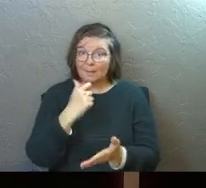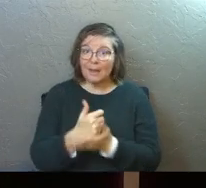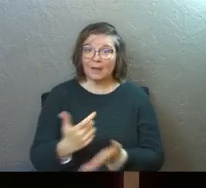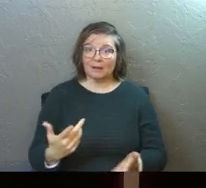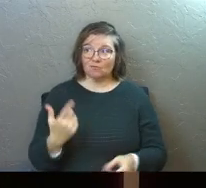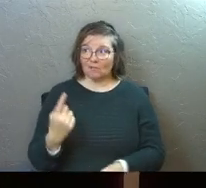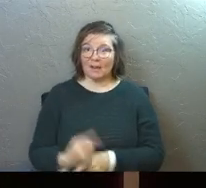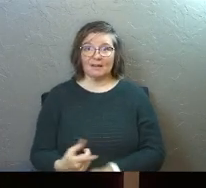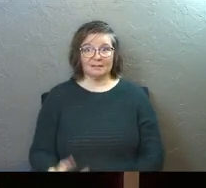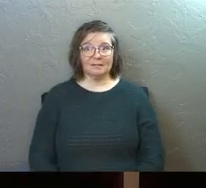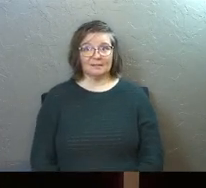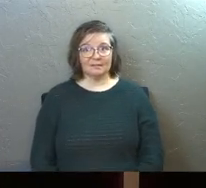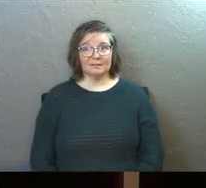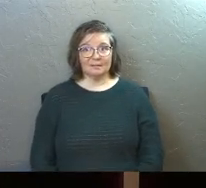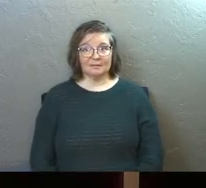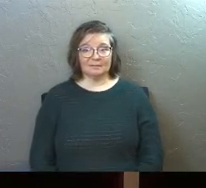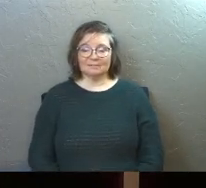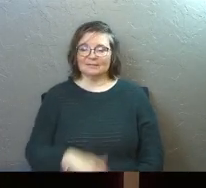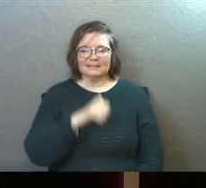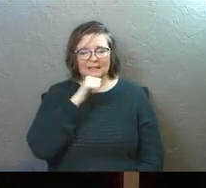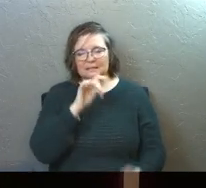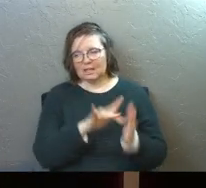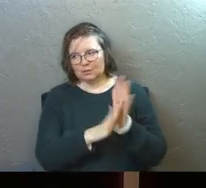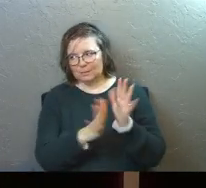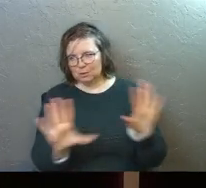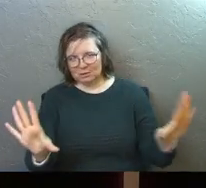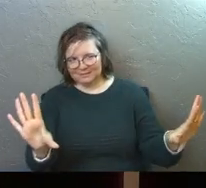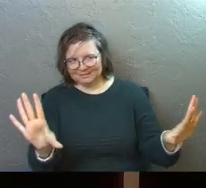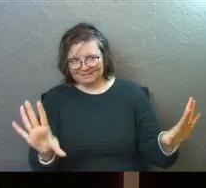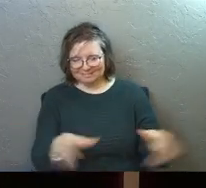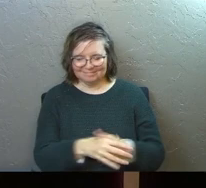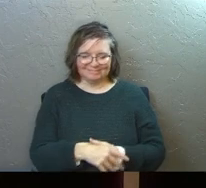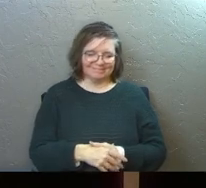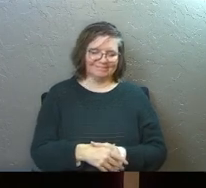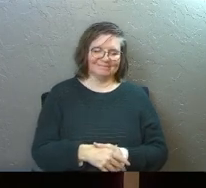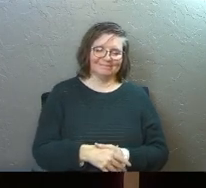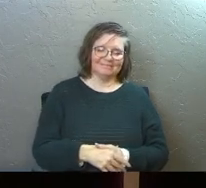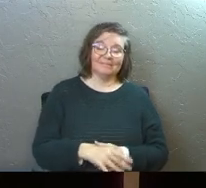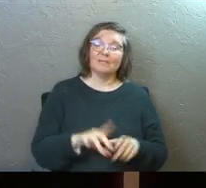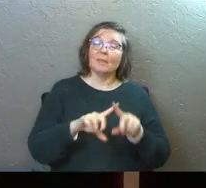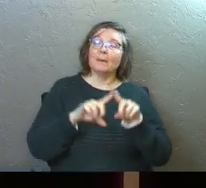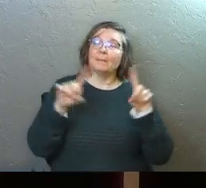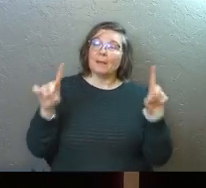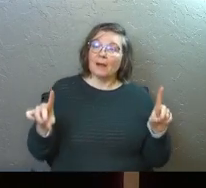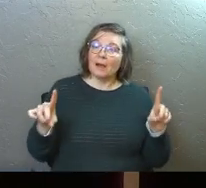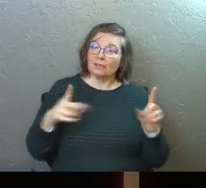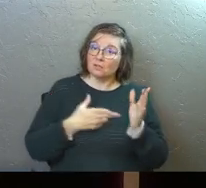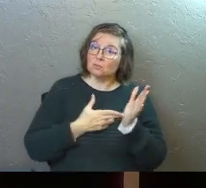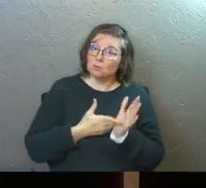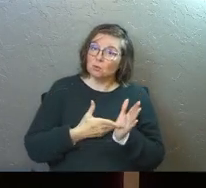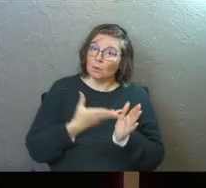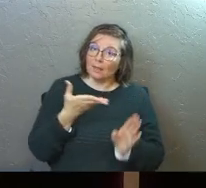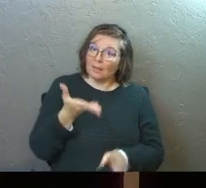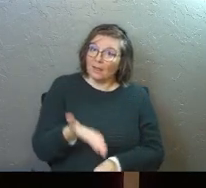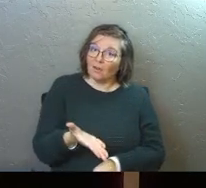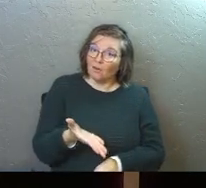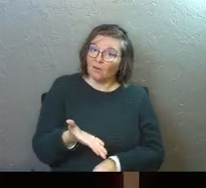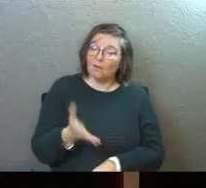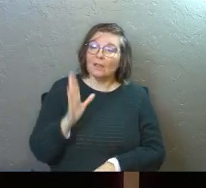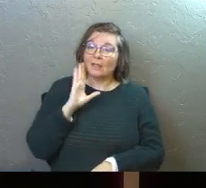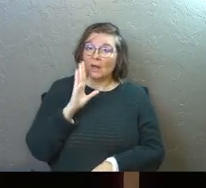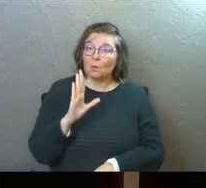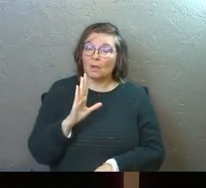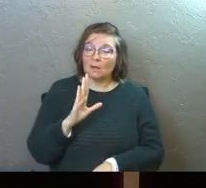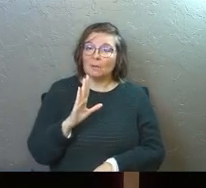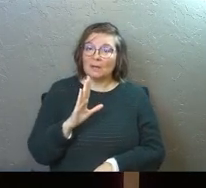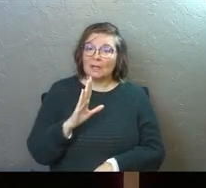Amen, right? That's not scripture, okay? But there's some truth in there, right? There will